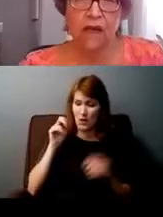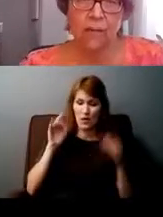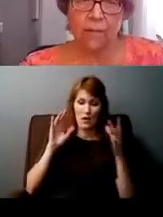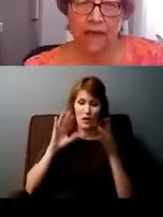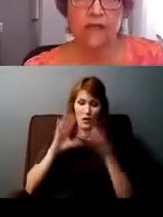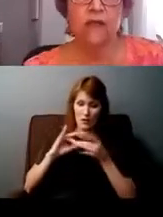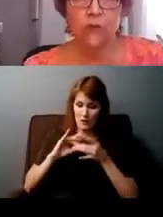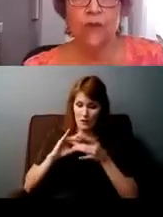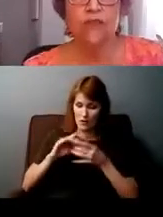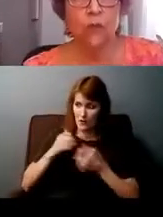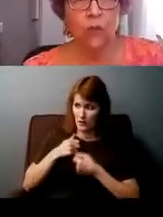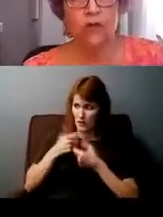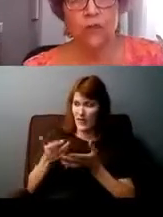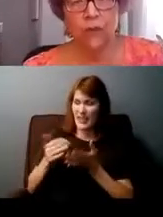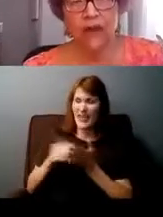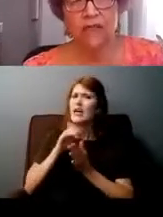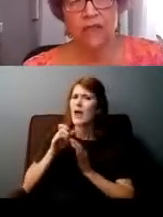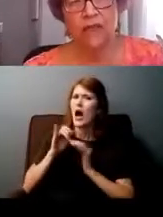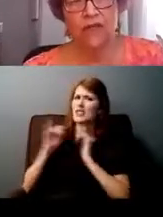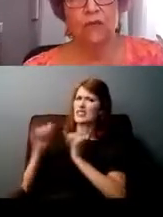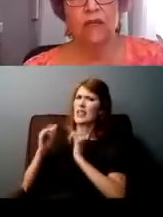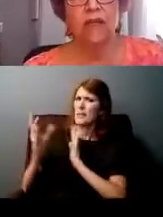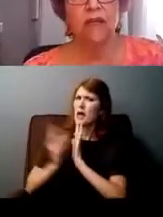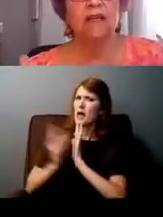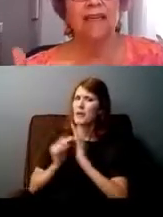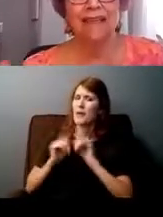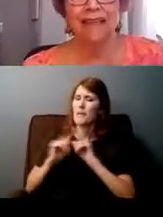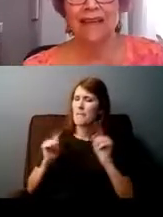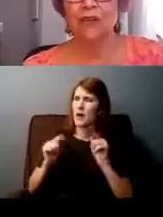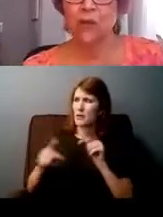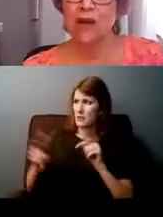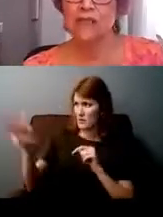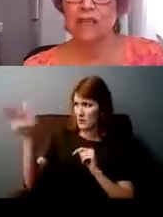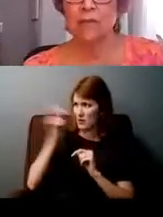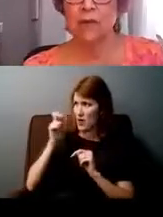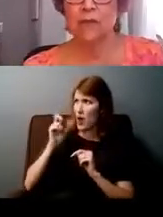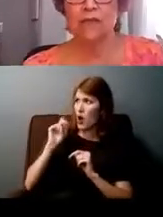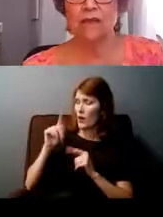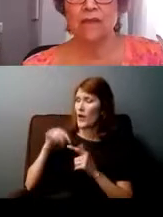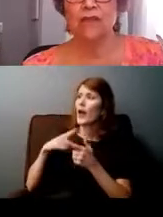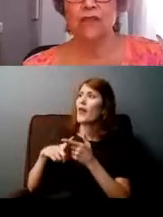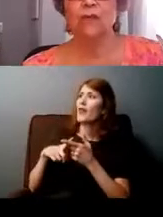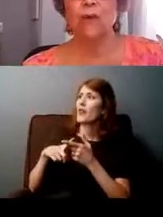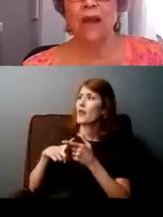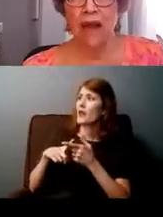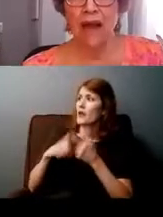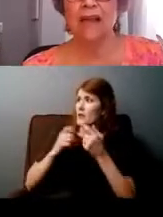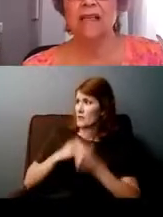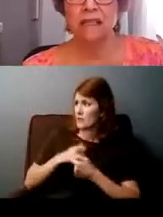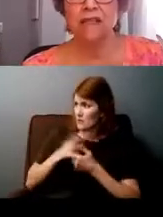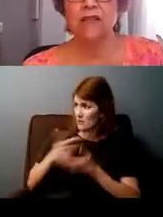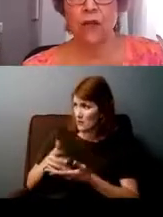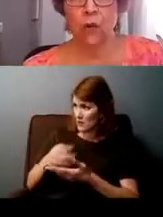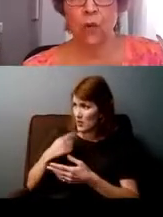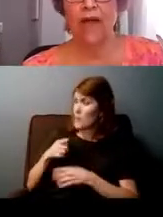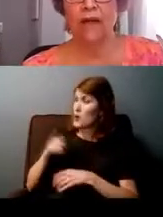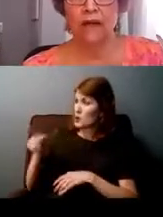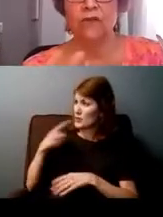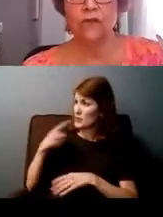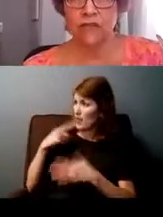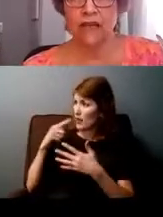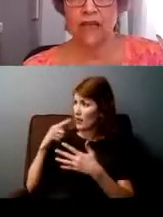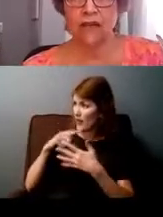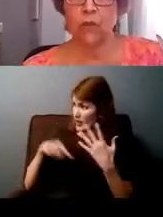said, but switch the words around so that you can get across to that person that you honestly know